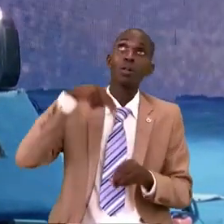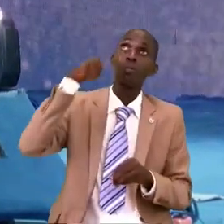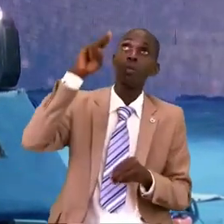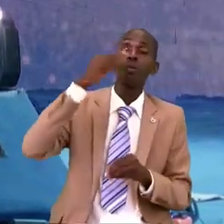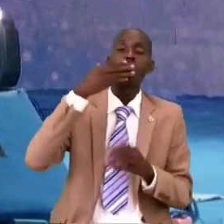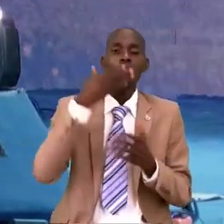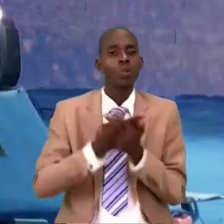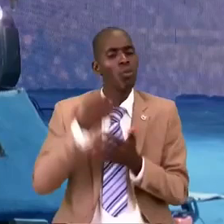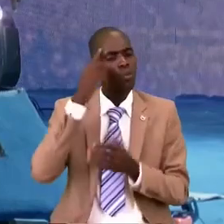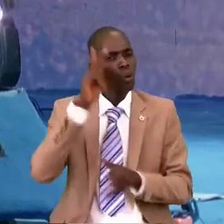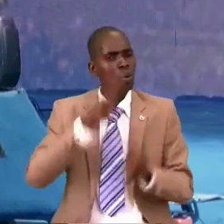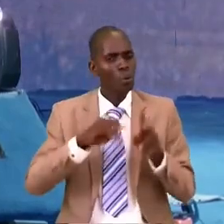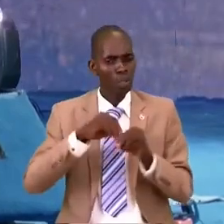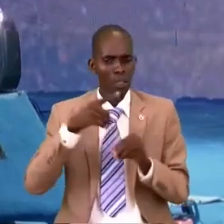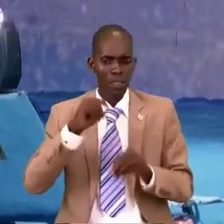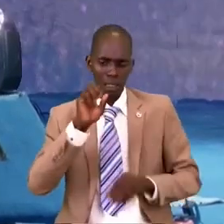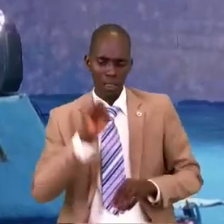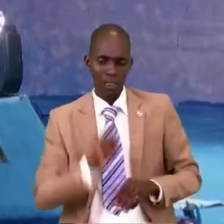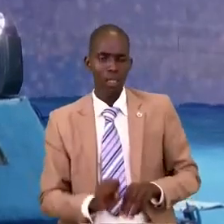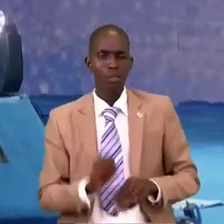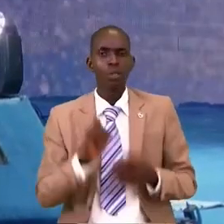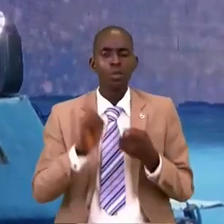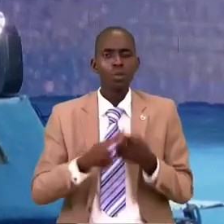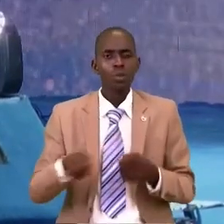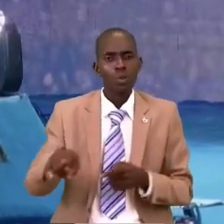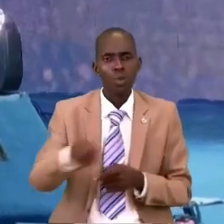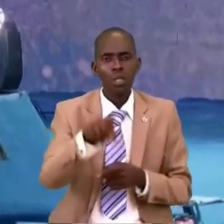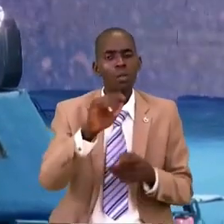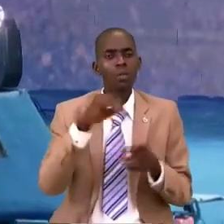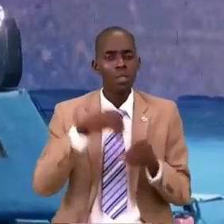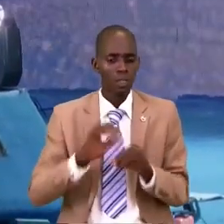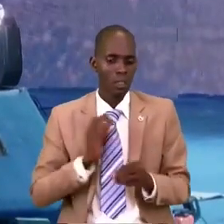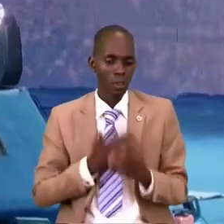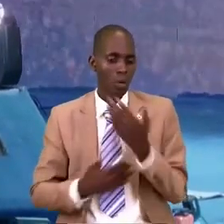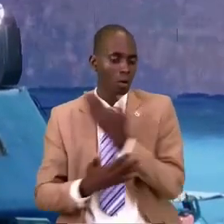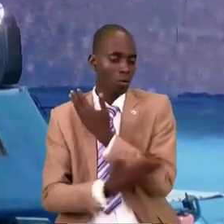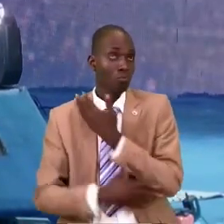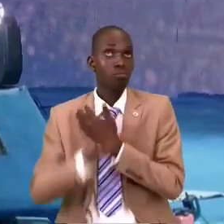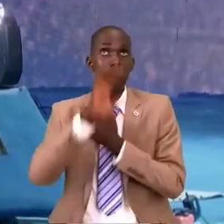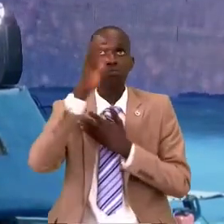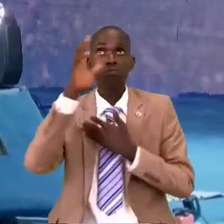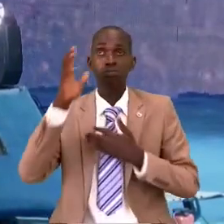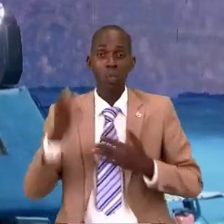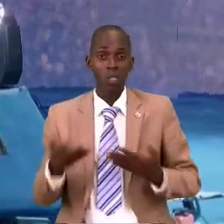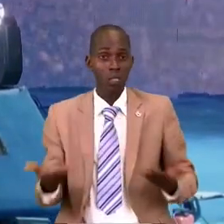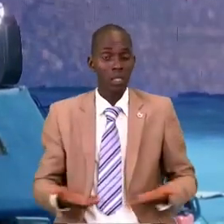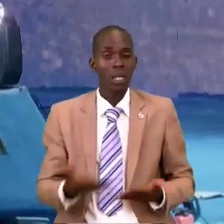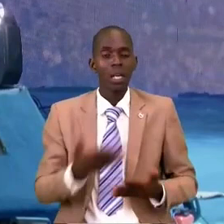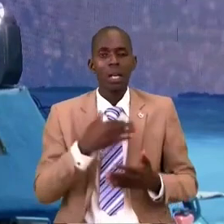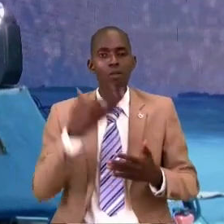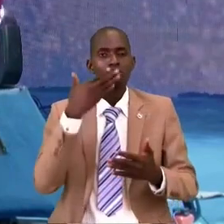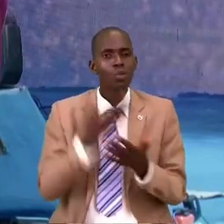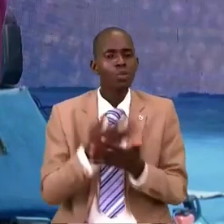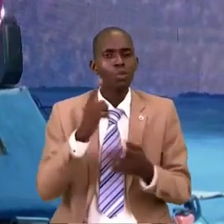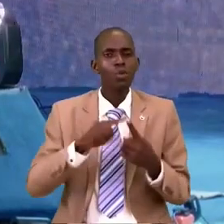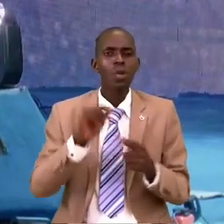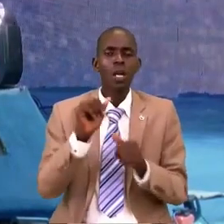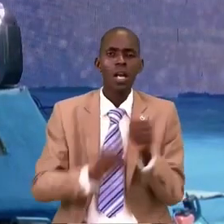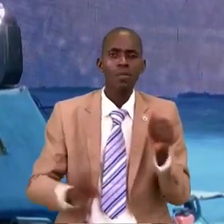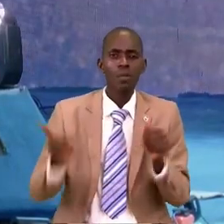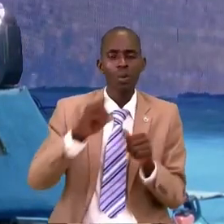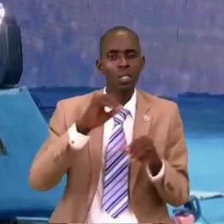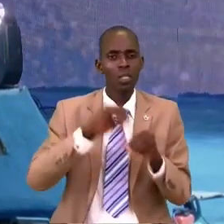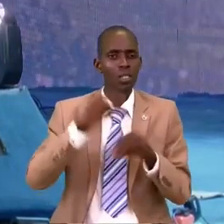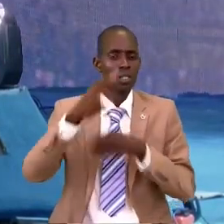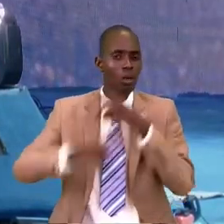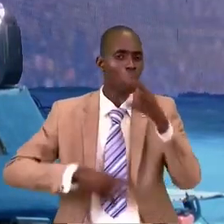the world. He is good to all in every nation. The Lord is good to all, and his tender